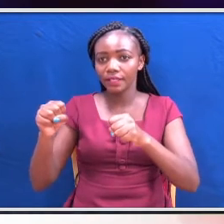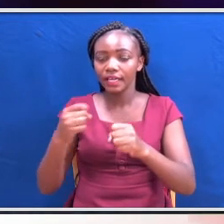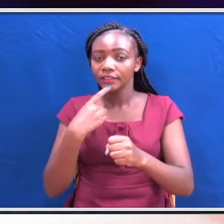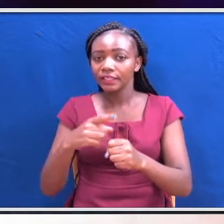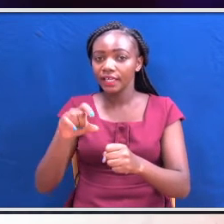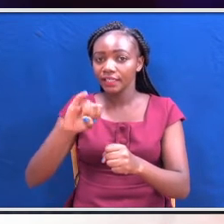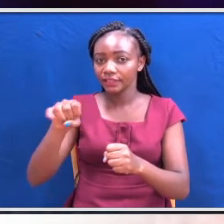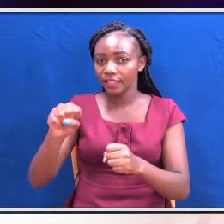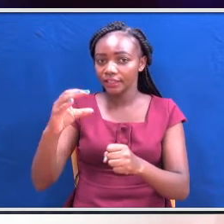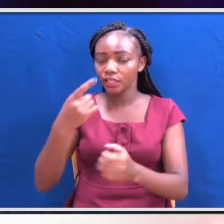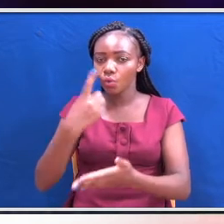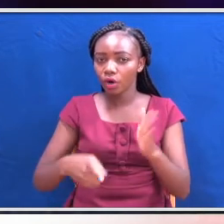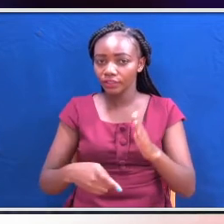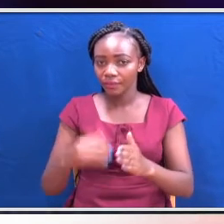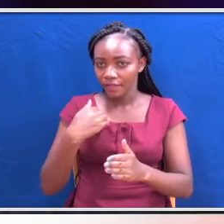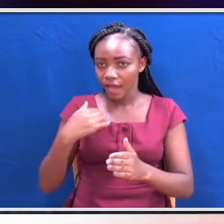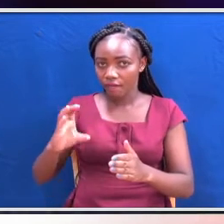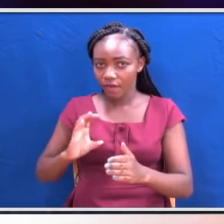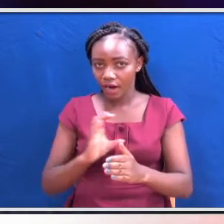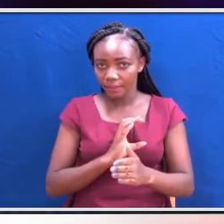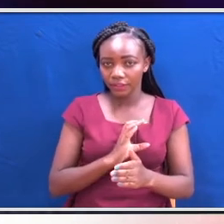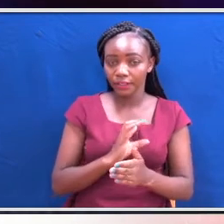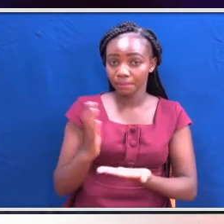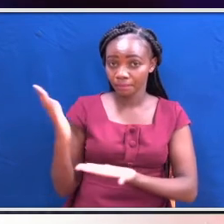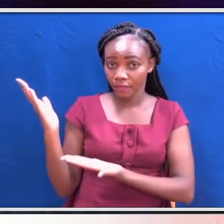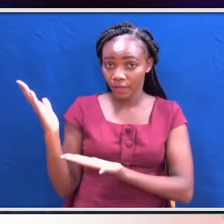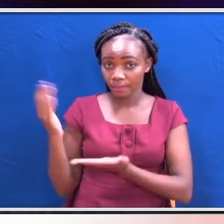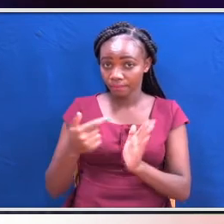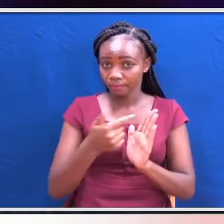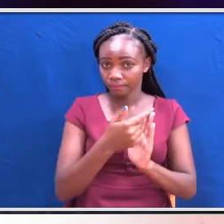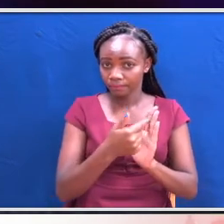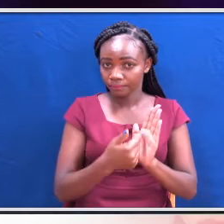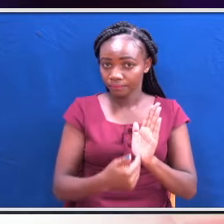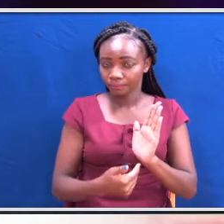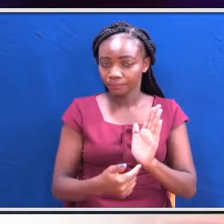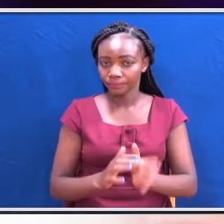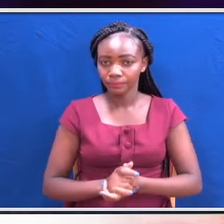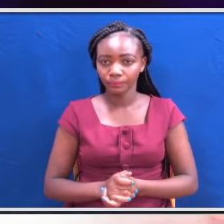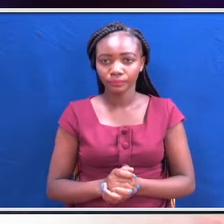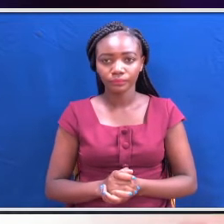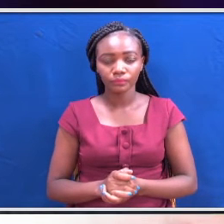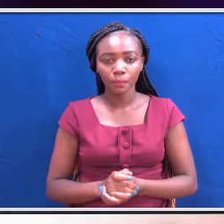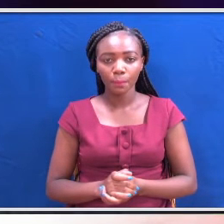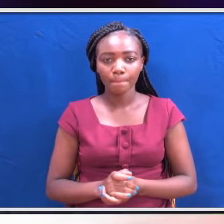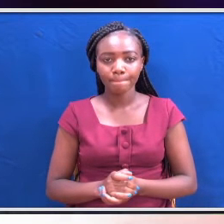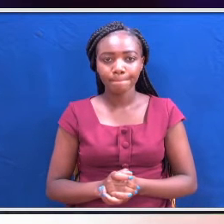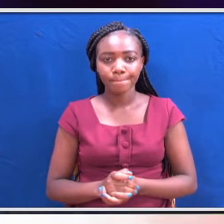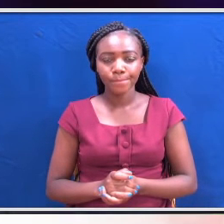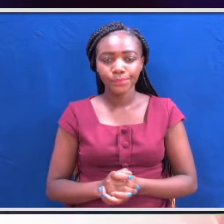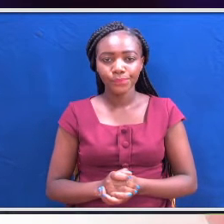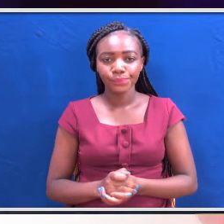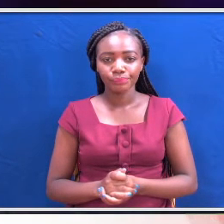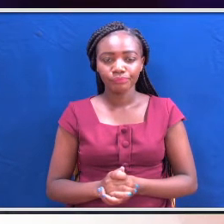that the Wekesa Committee reached summary judgments and conclusions without giving senior coaches an opportunity to